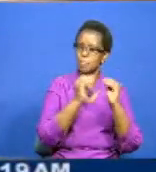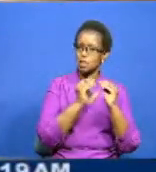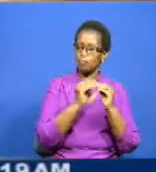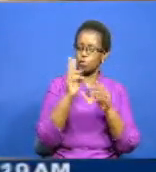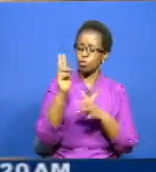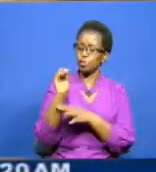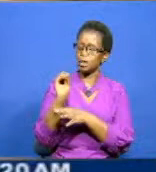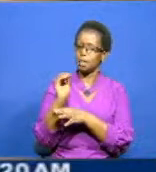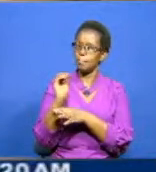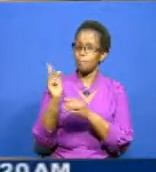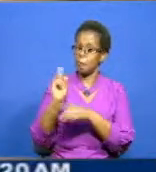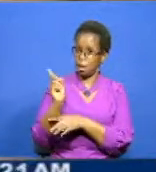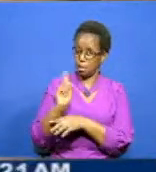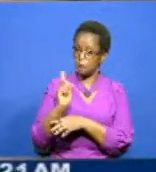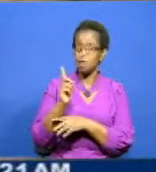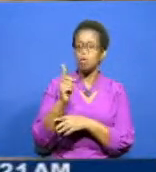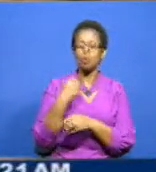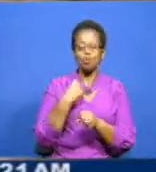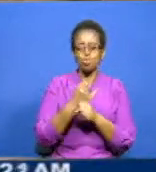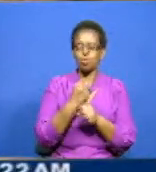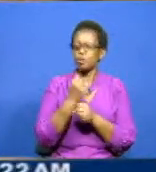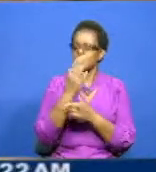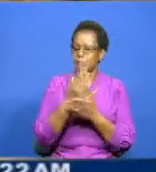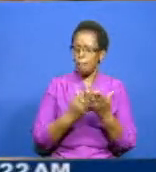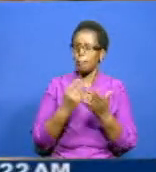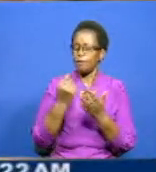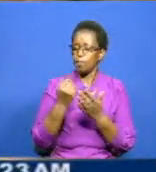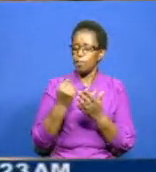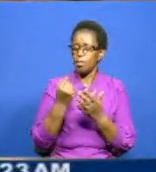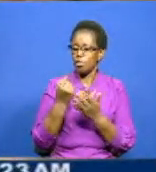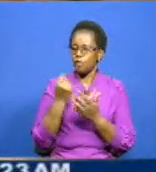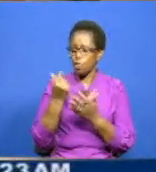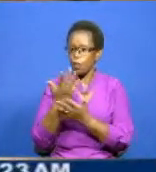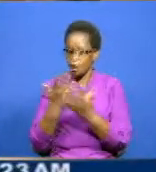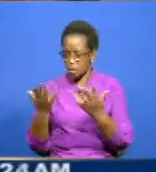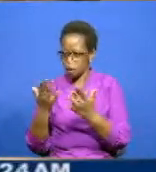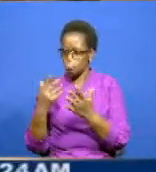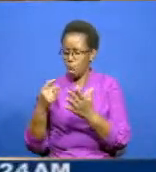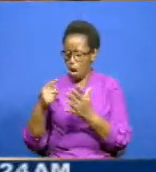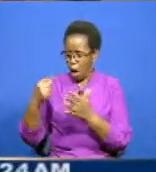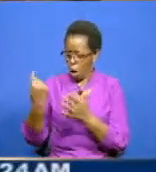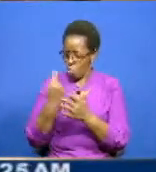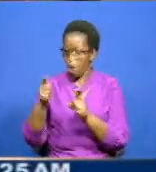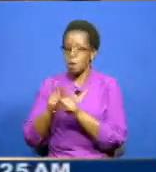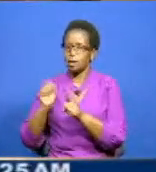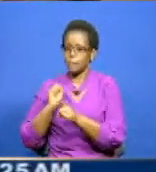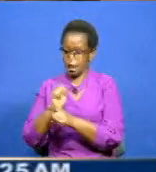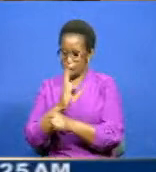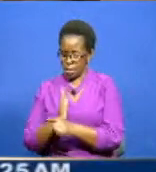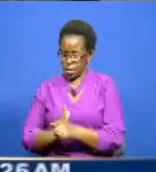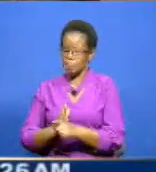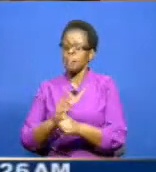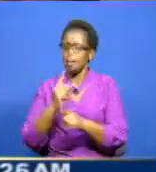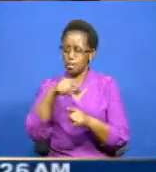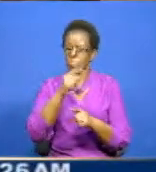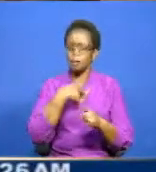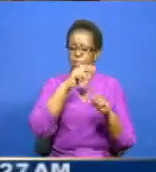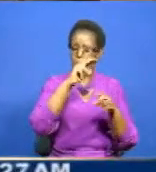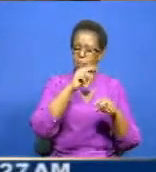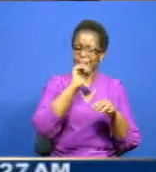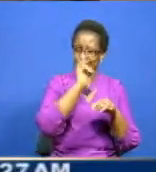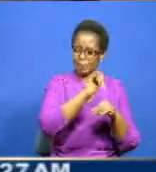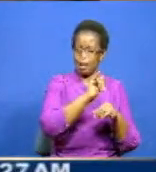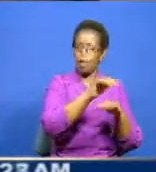You allow the parties to stay outside so that we can do internal matters first, and then they can come in.